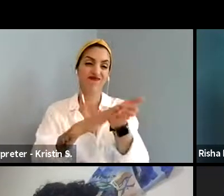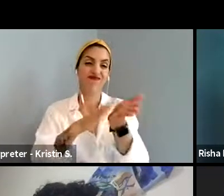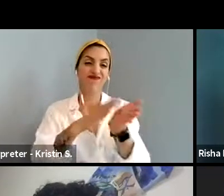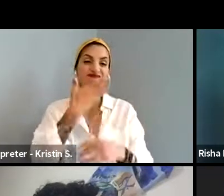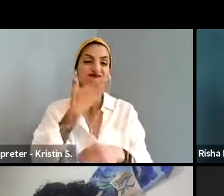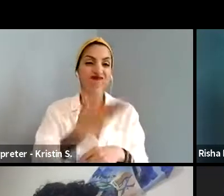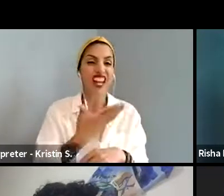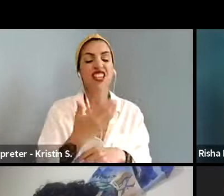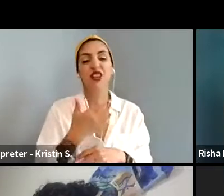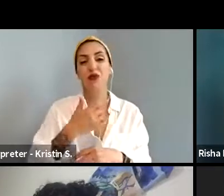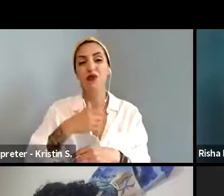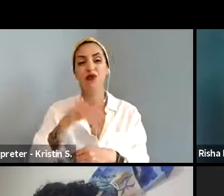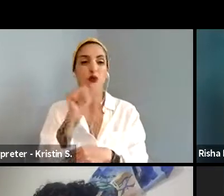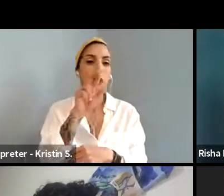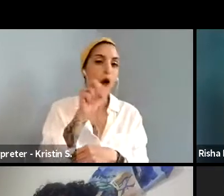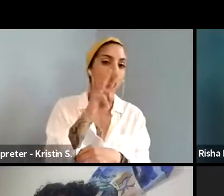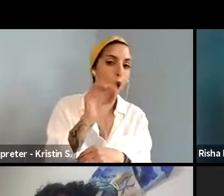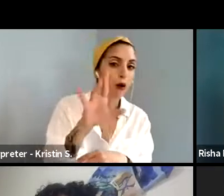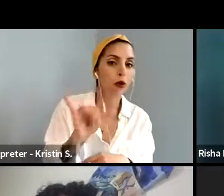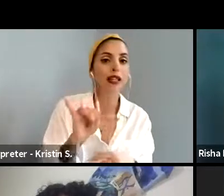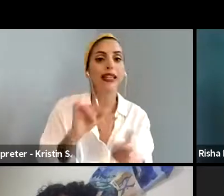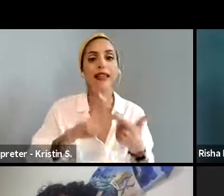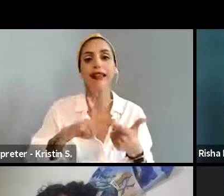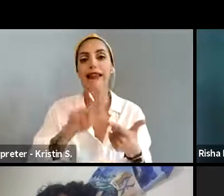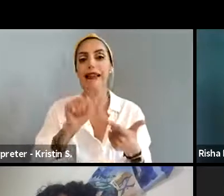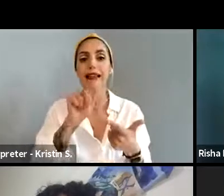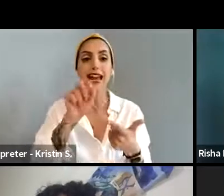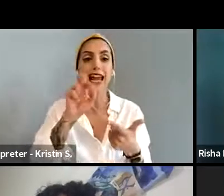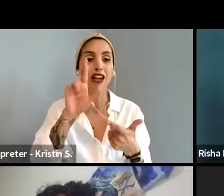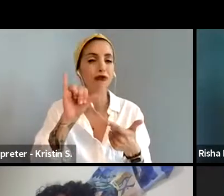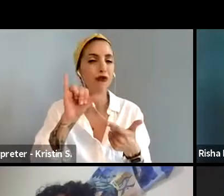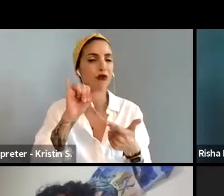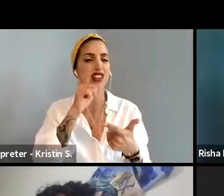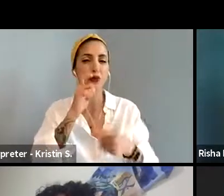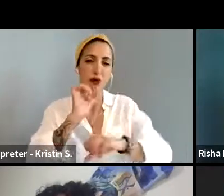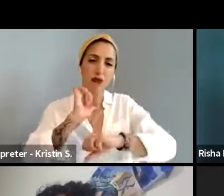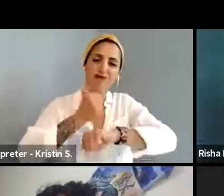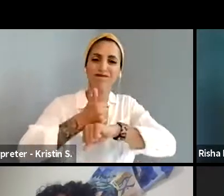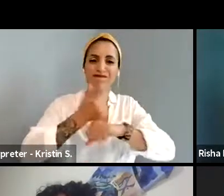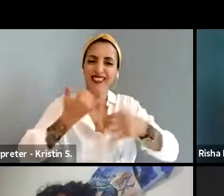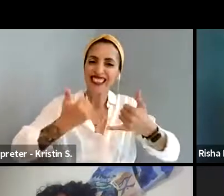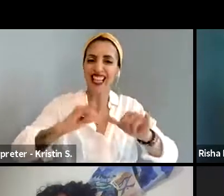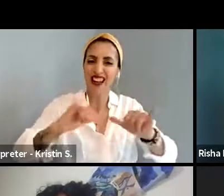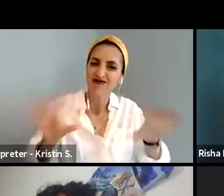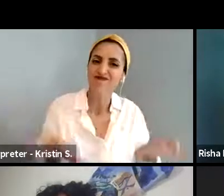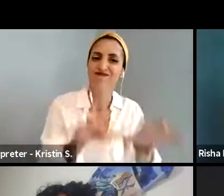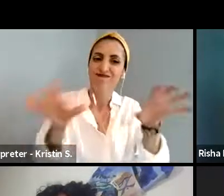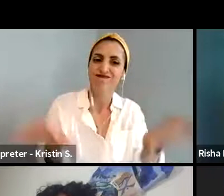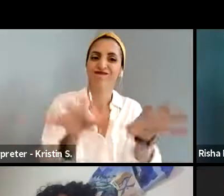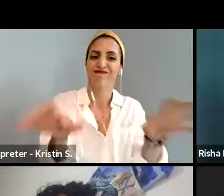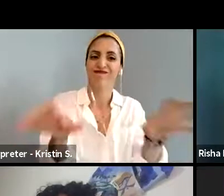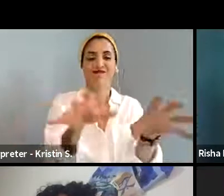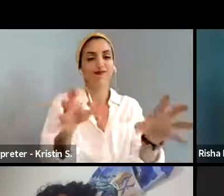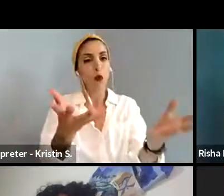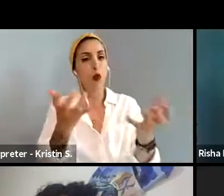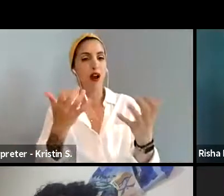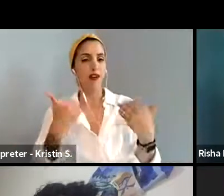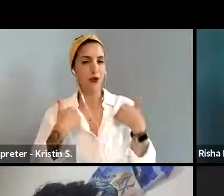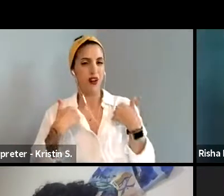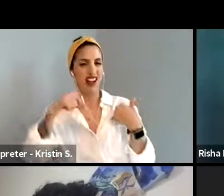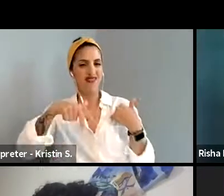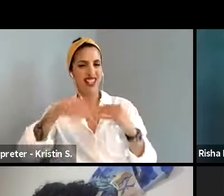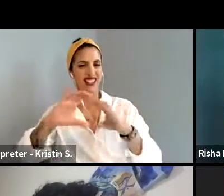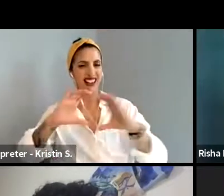Avenue Armory. Avery really pulled us together and really championed the fact that this was a very vital conversation that needed to